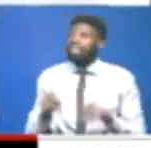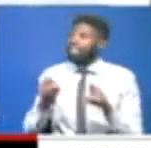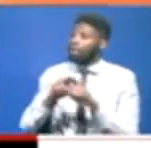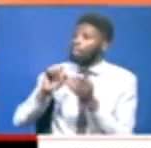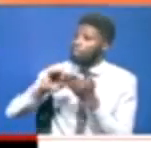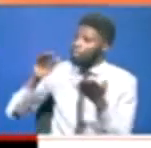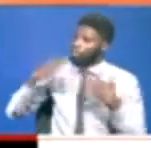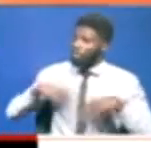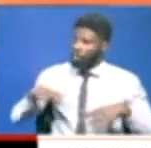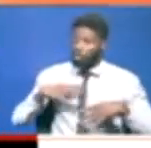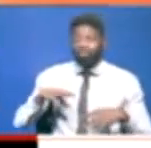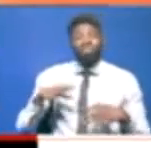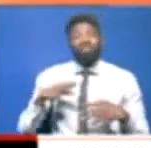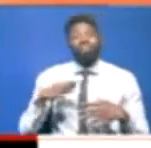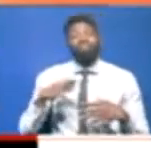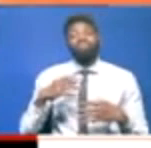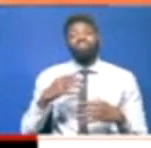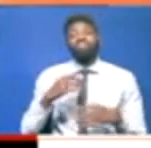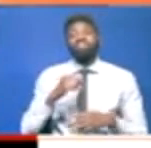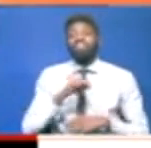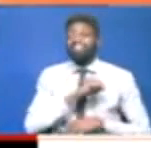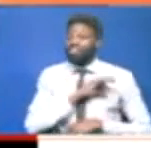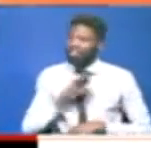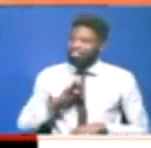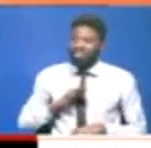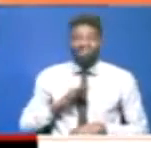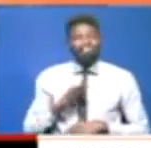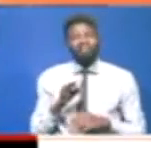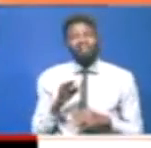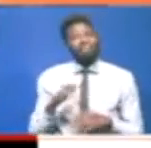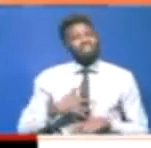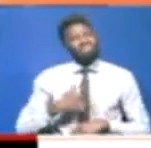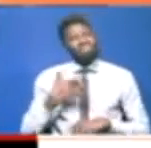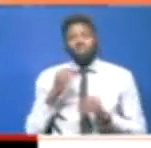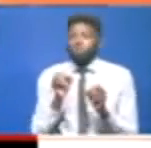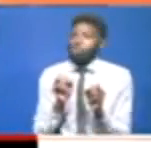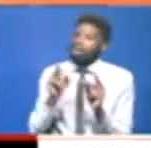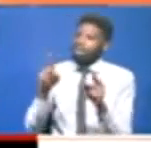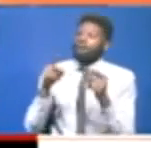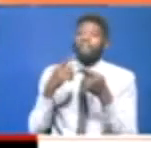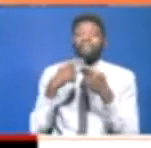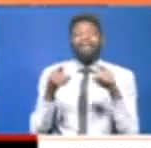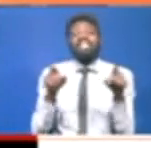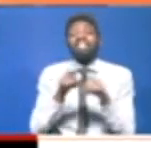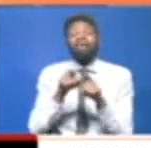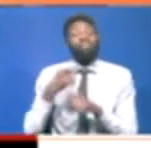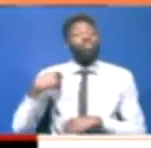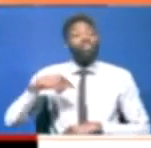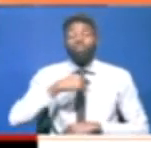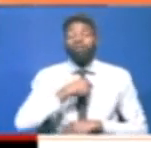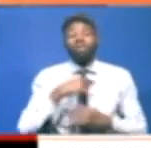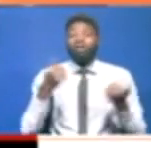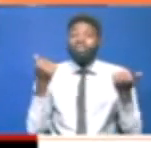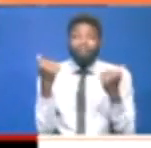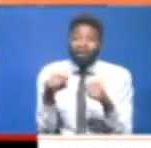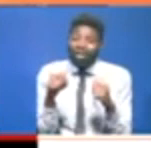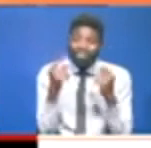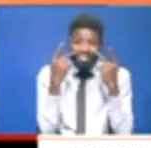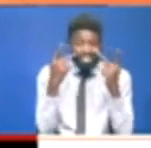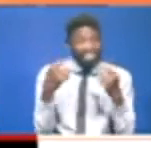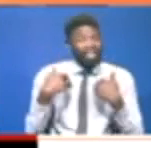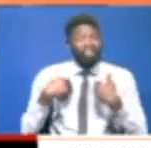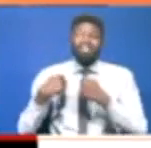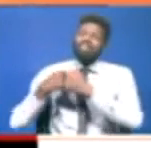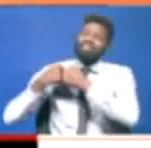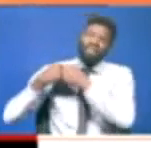employees will not mind these. Yeah, they won't. But what we are to realize is that there is a significant challenge when it